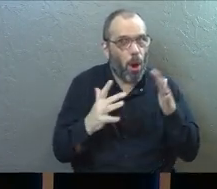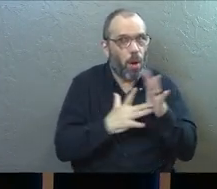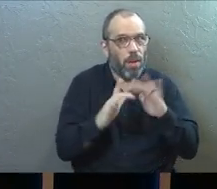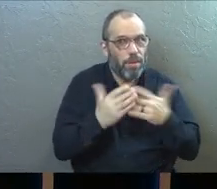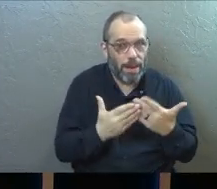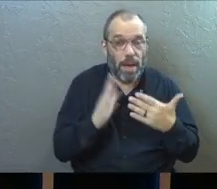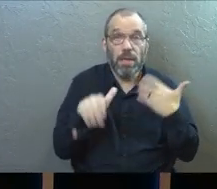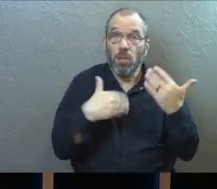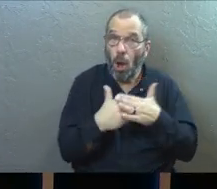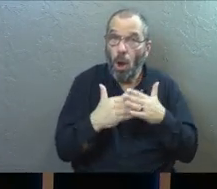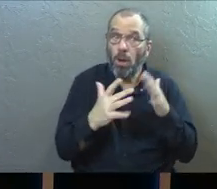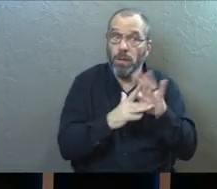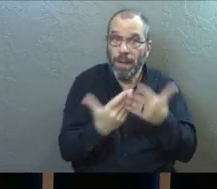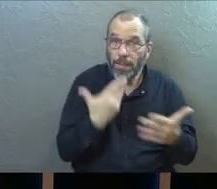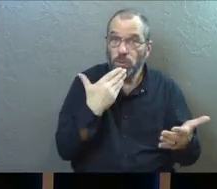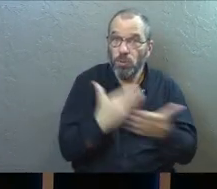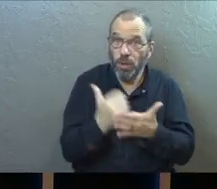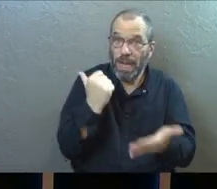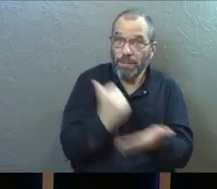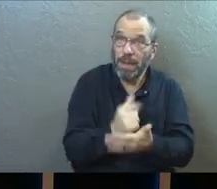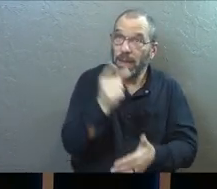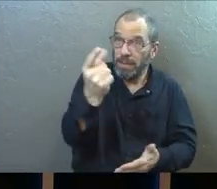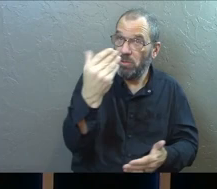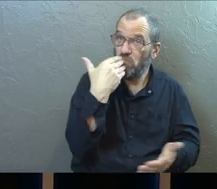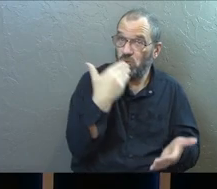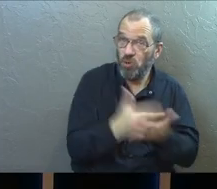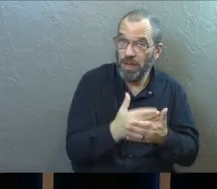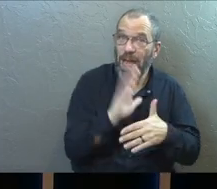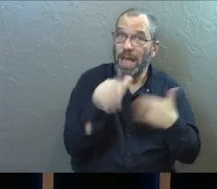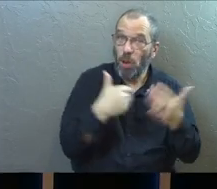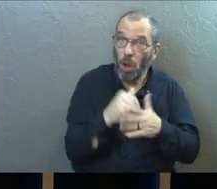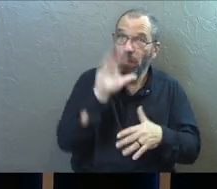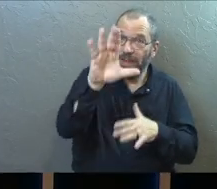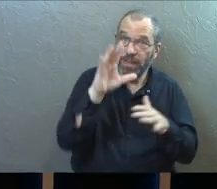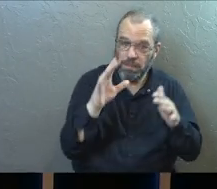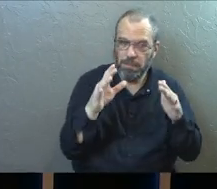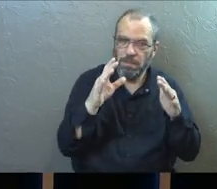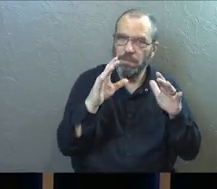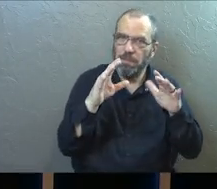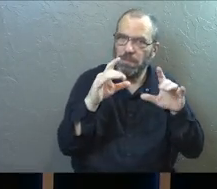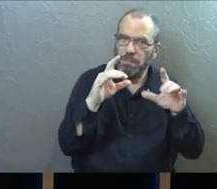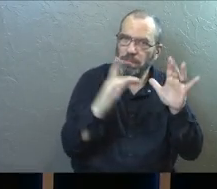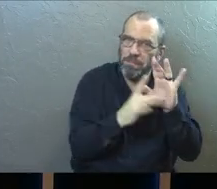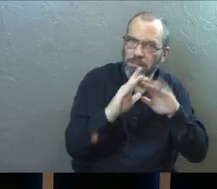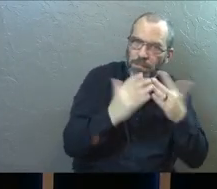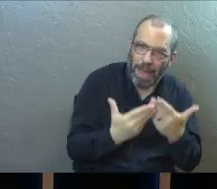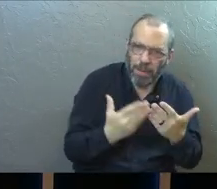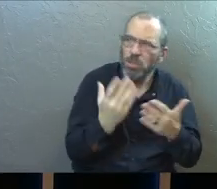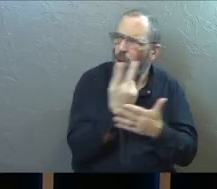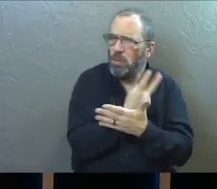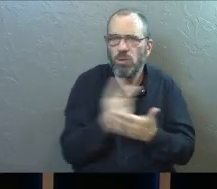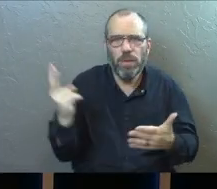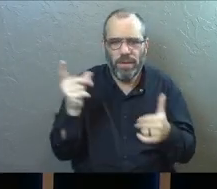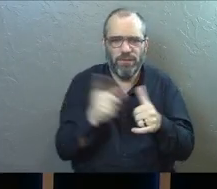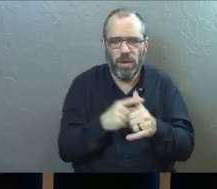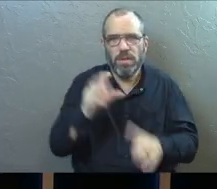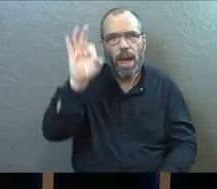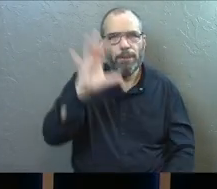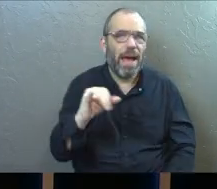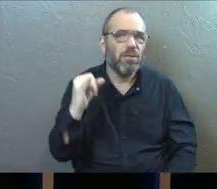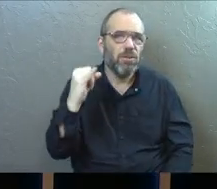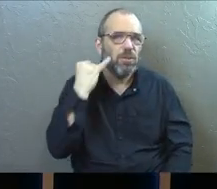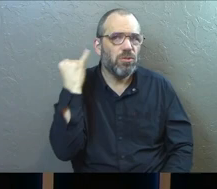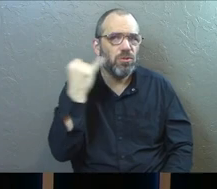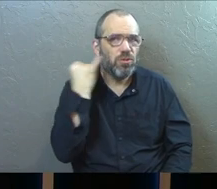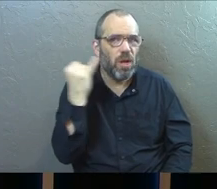all of God's word is good. Amen? Amen. And God's got some good stuff for us in all of his word. So if you were here a few weeks ago, week one, Pastor Josh kicked